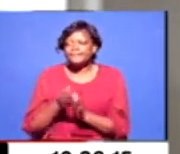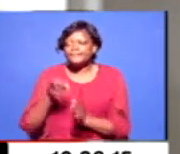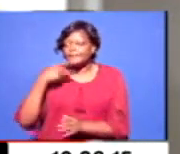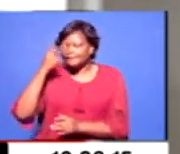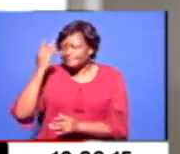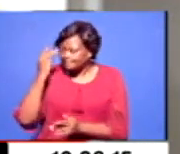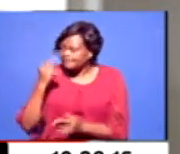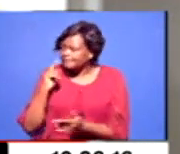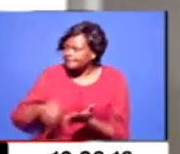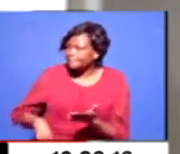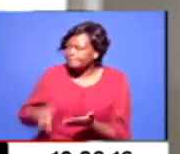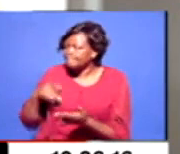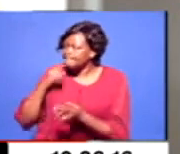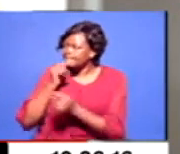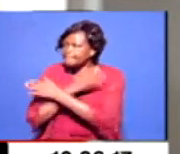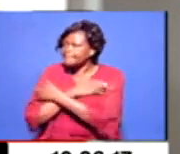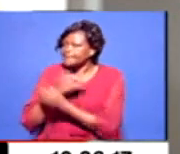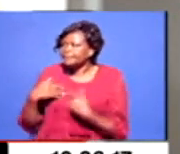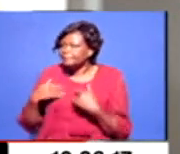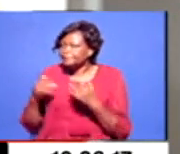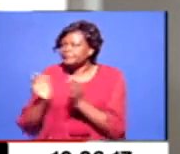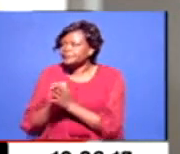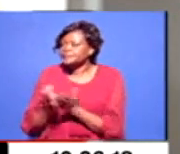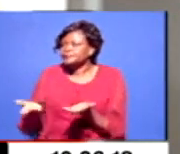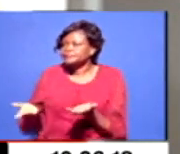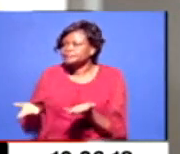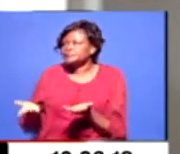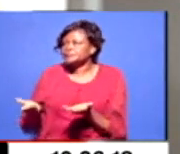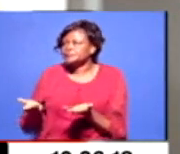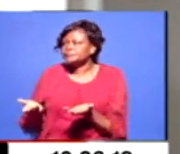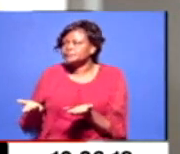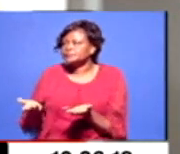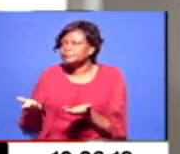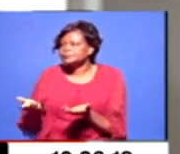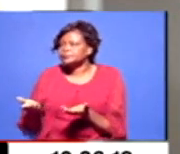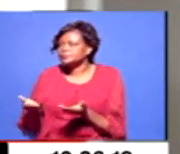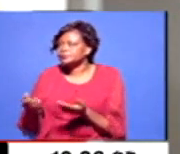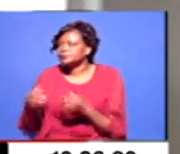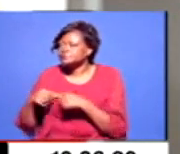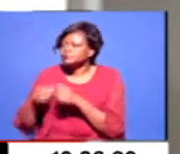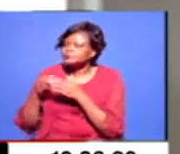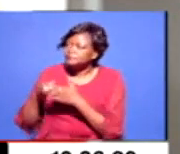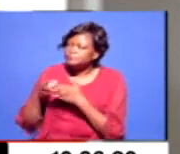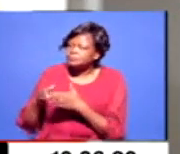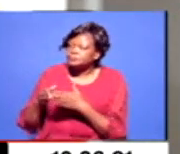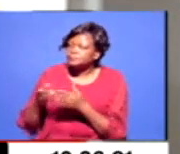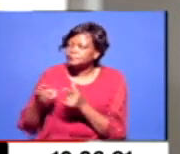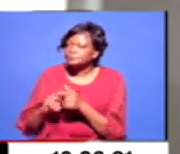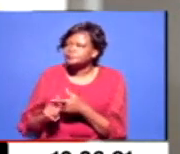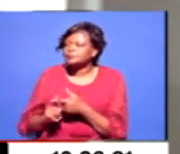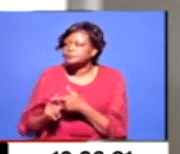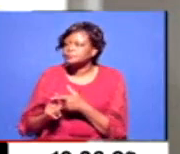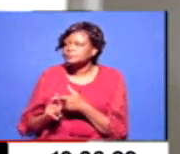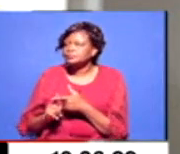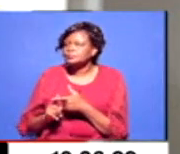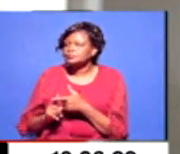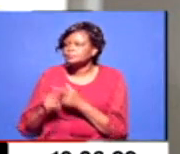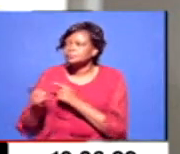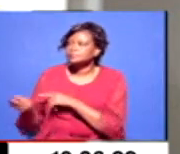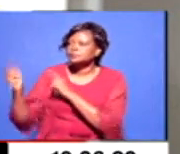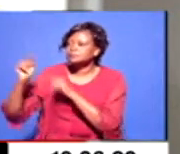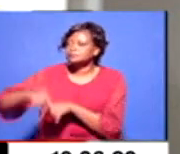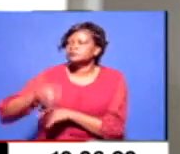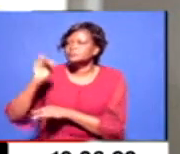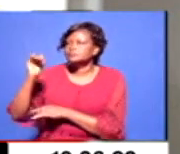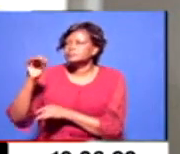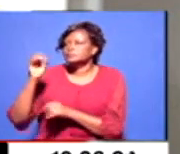I have a boyfriend, and they are practicing the act of sex. So they are coming to seek advice from